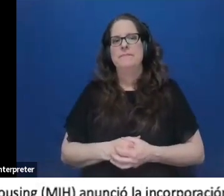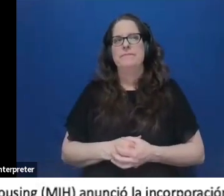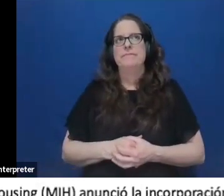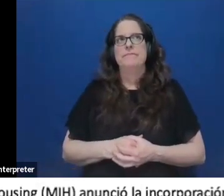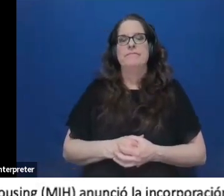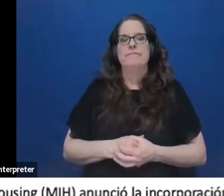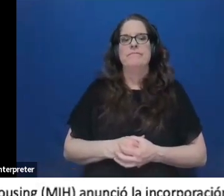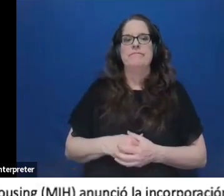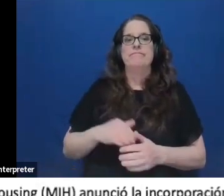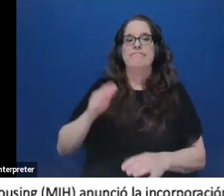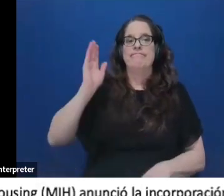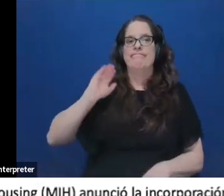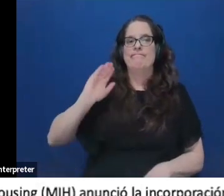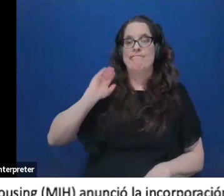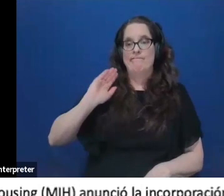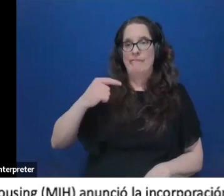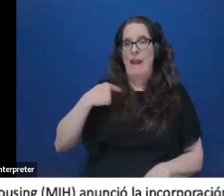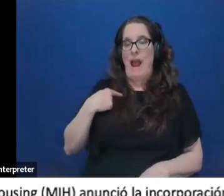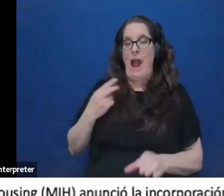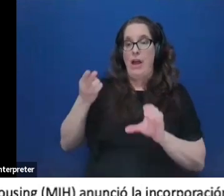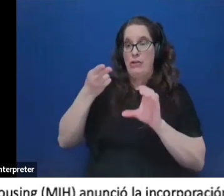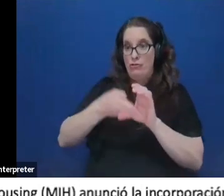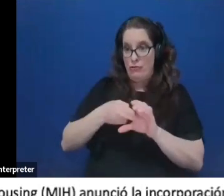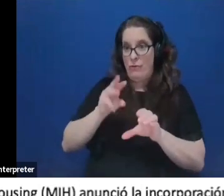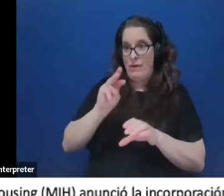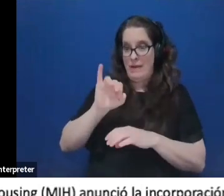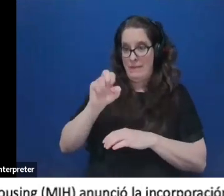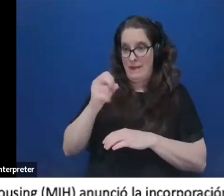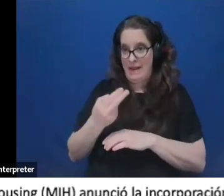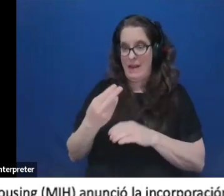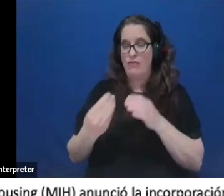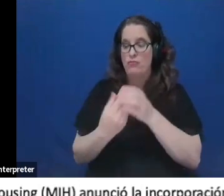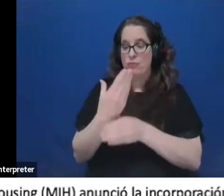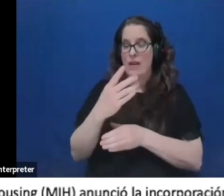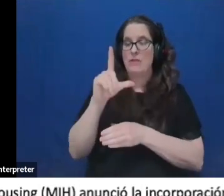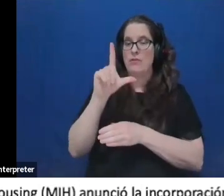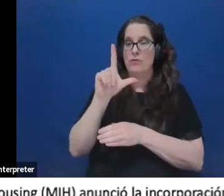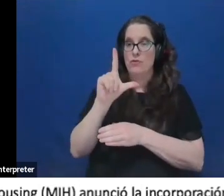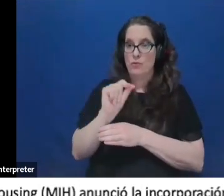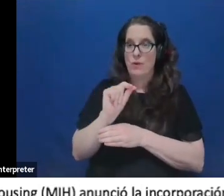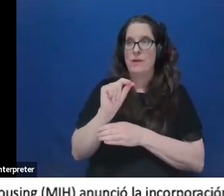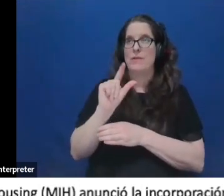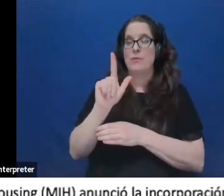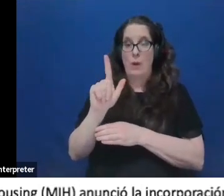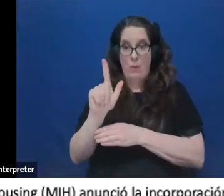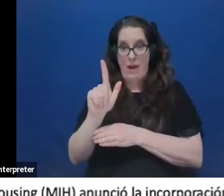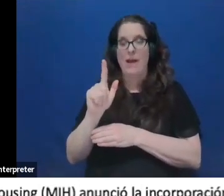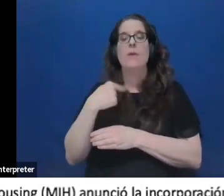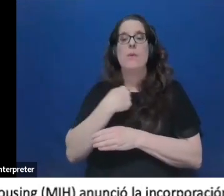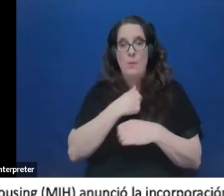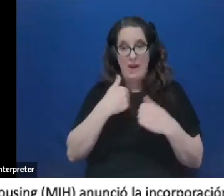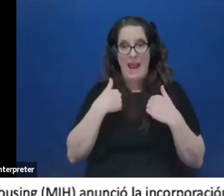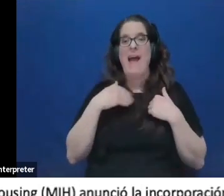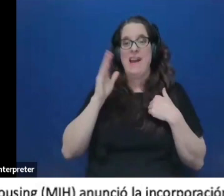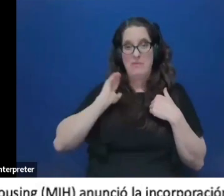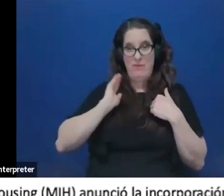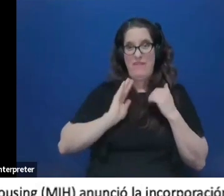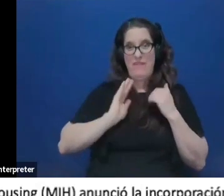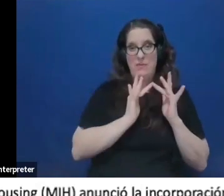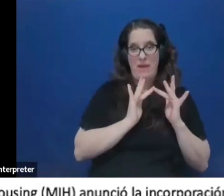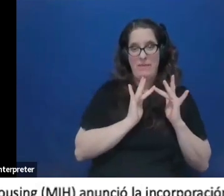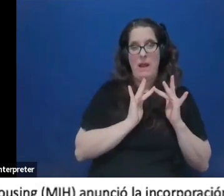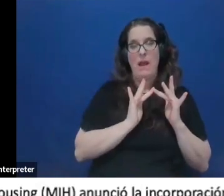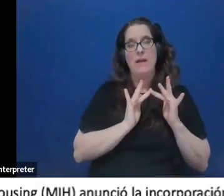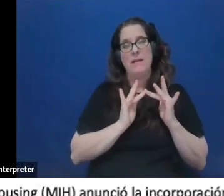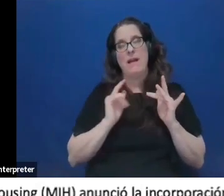came in the spring of 2021, there was a previous website. In a moment, I'll show you what our current website looks like. And there was